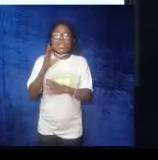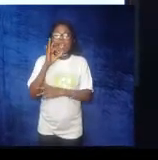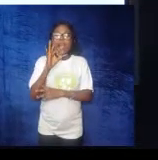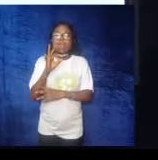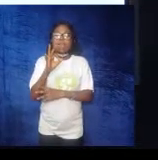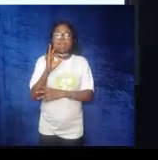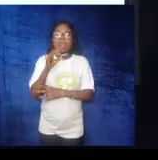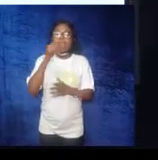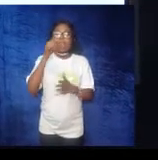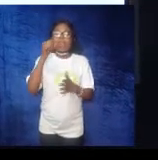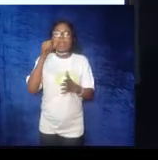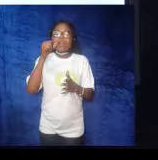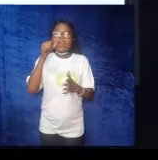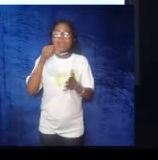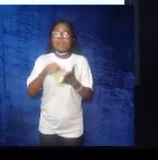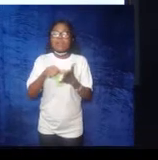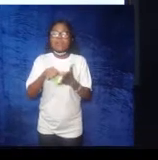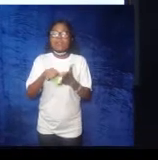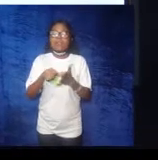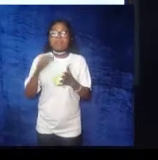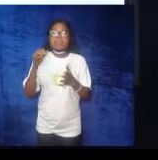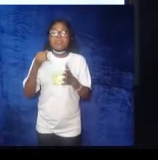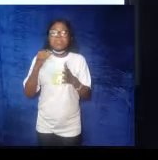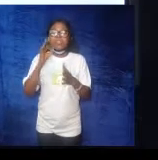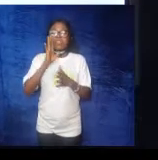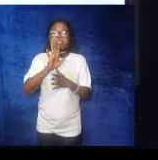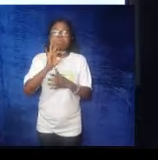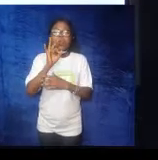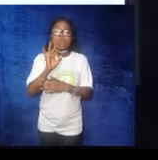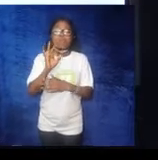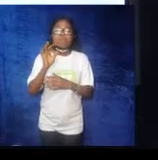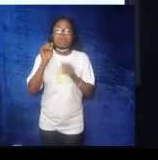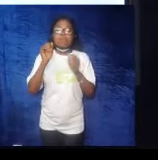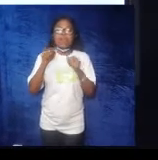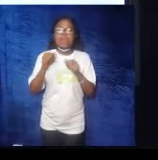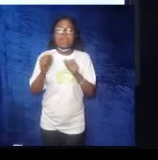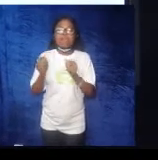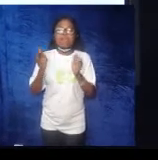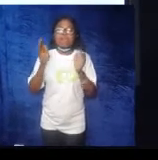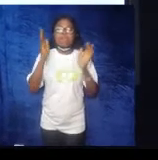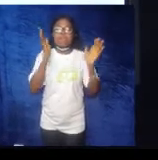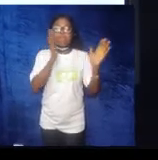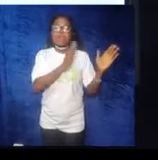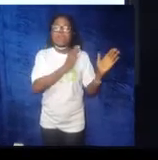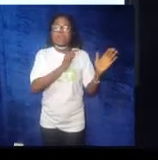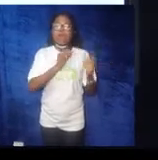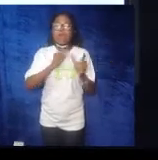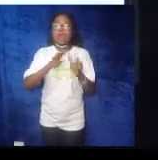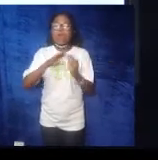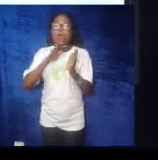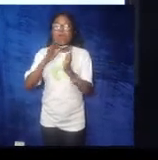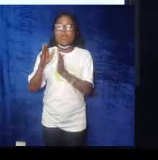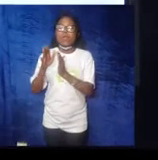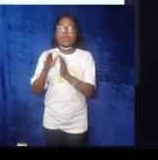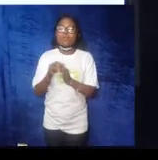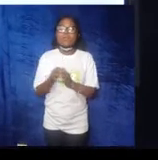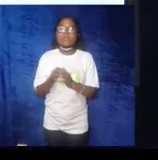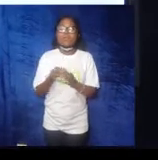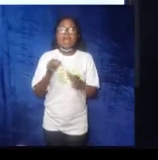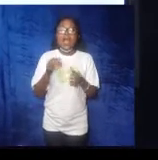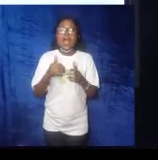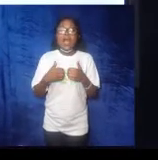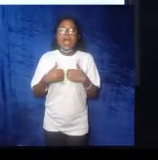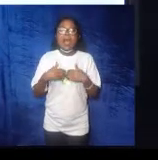what letter? With the F letter. So the F can face to the front or face to the back or face up or